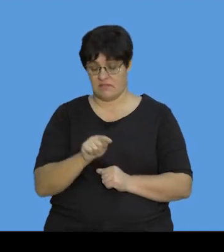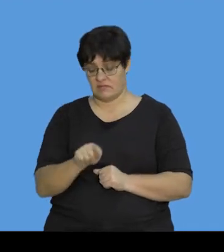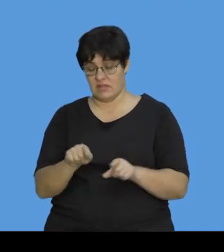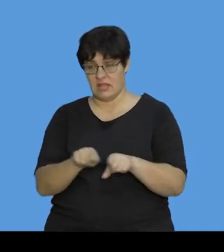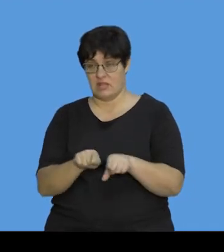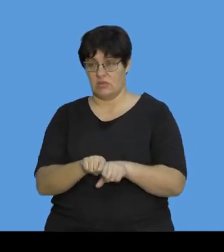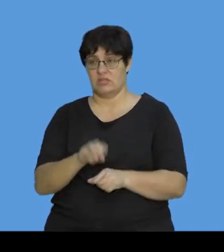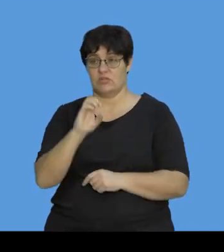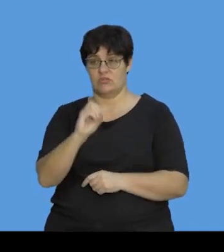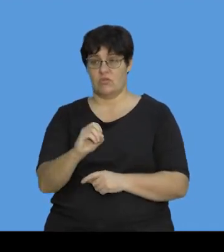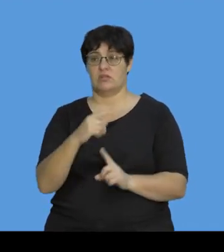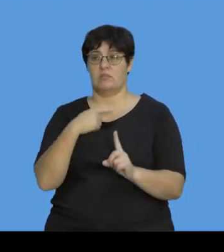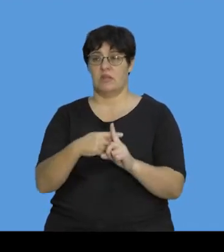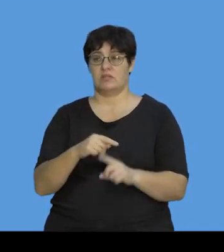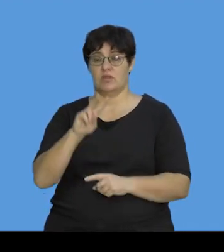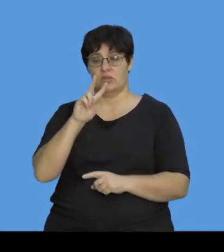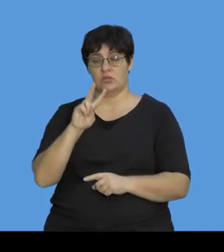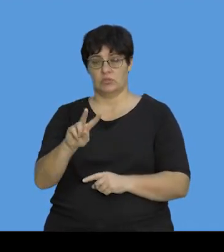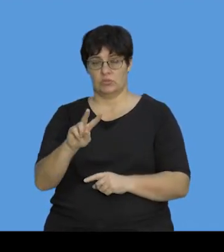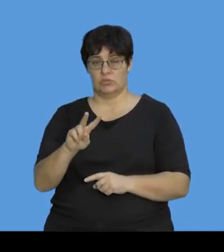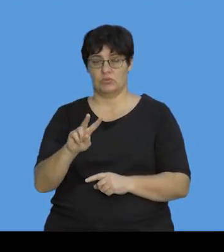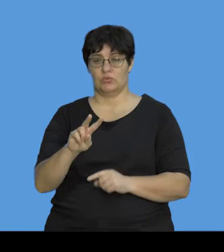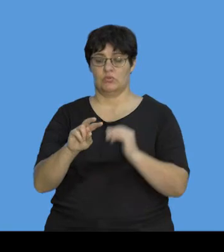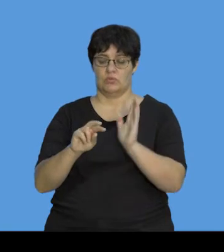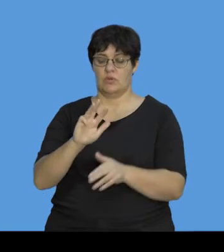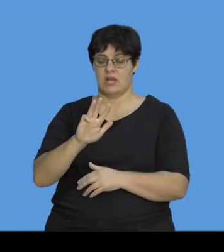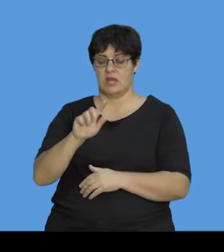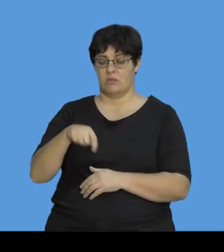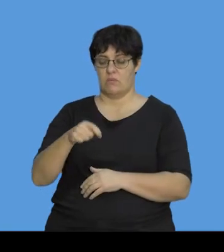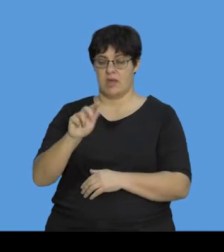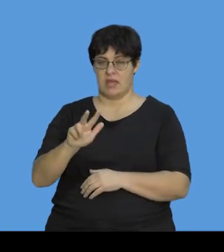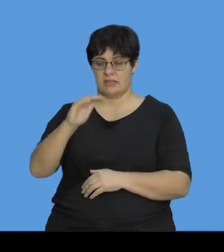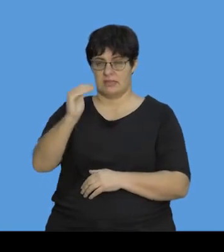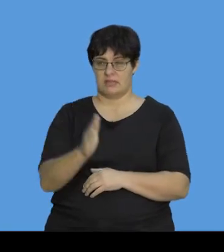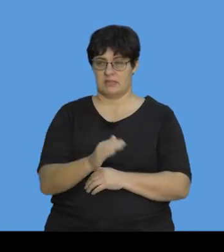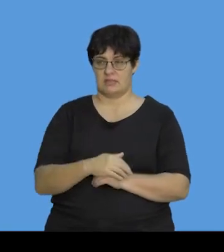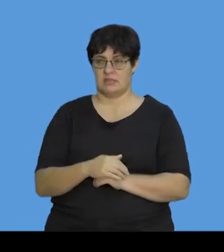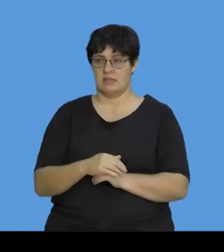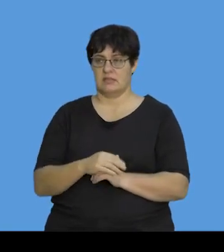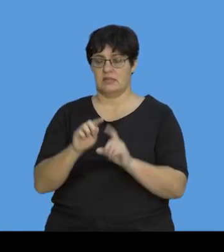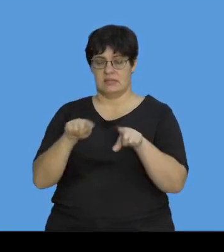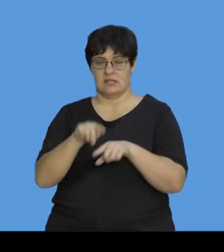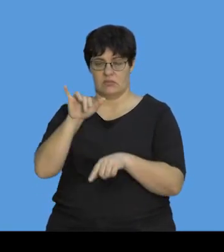VI is 0. 2 times 9,8.